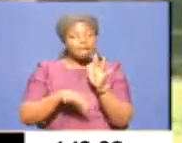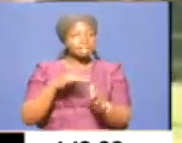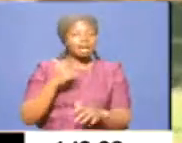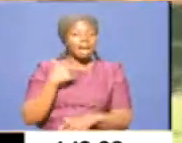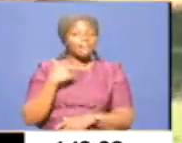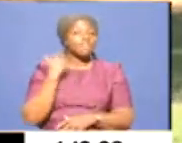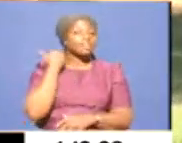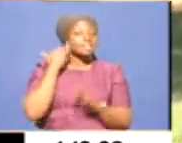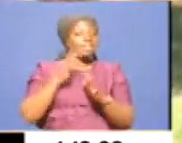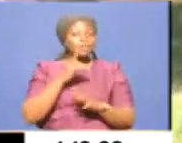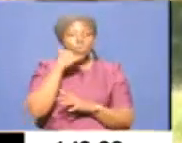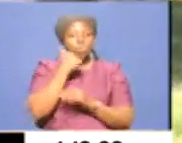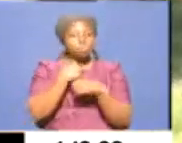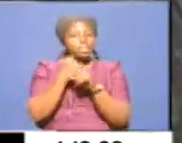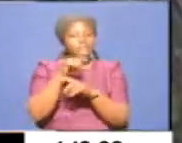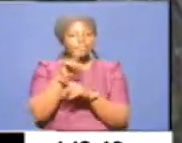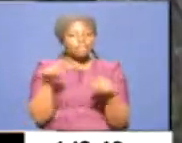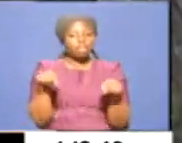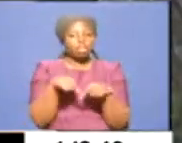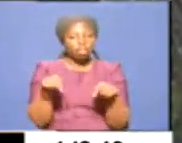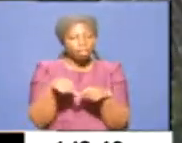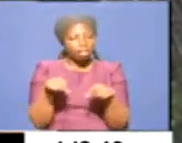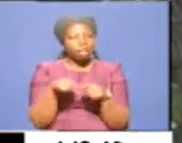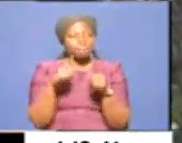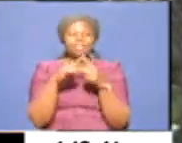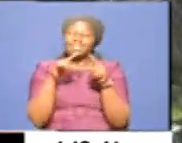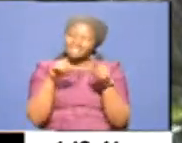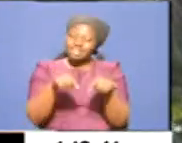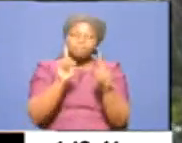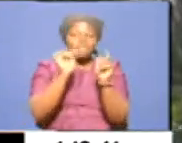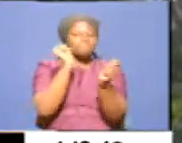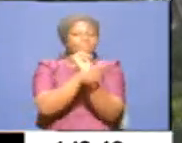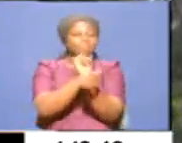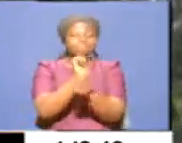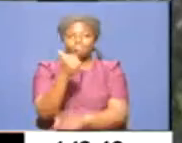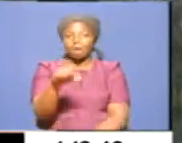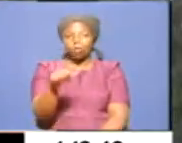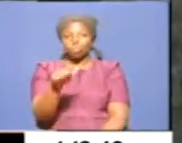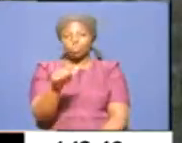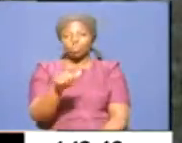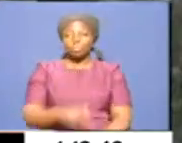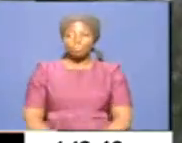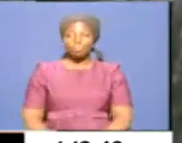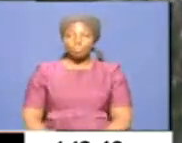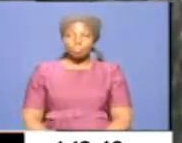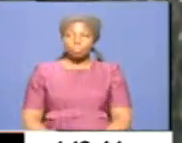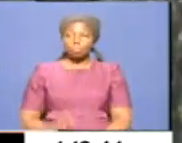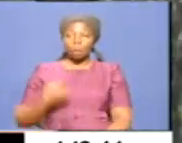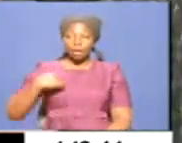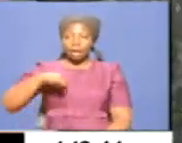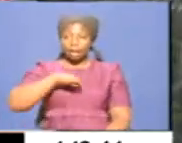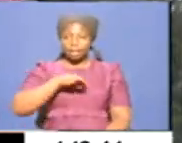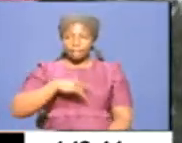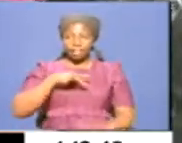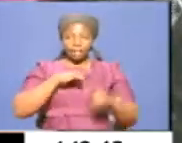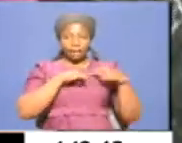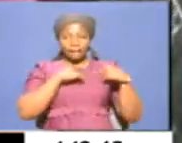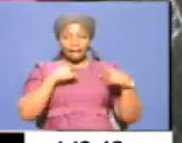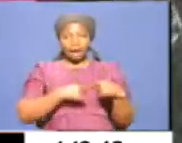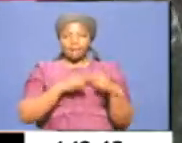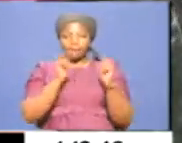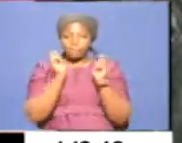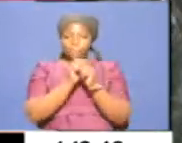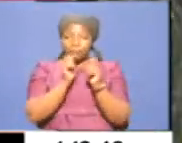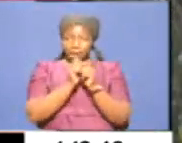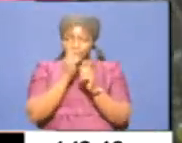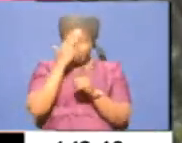are still walking around scot-free. Tuko na ushungu juu ya hawa wakora wanakuja kuua watoto wetu. Kwa